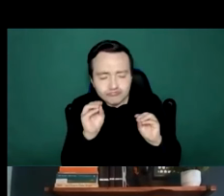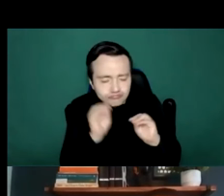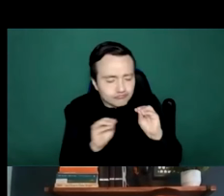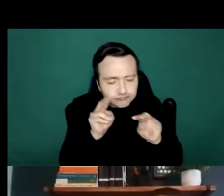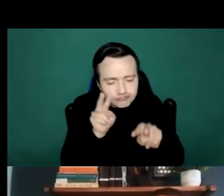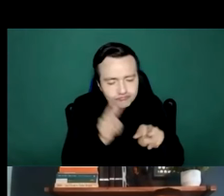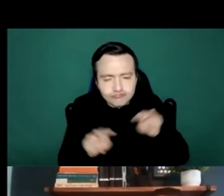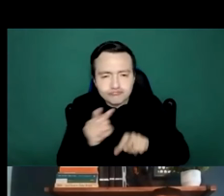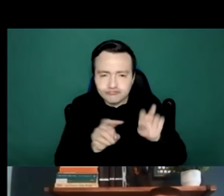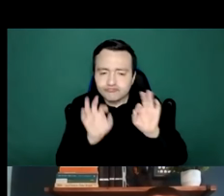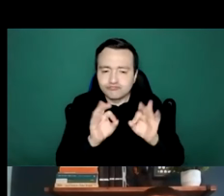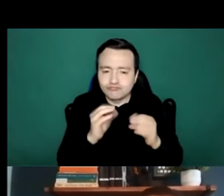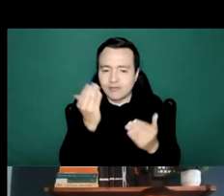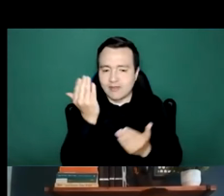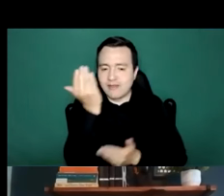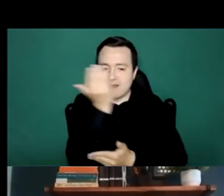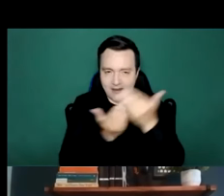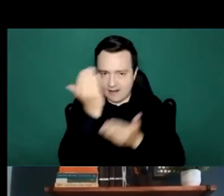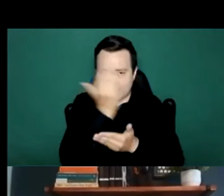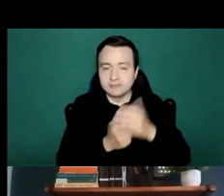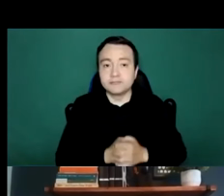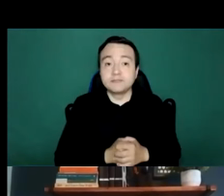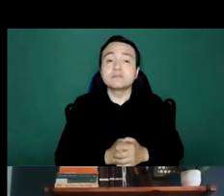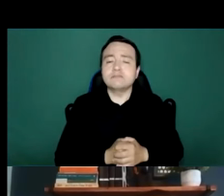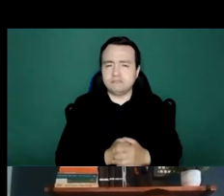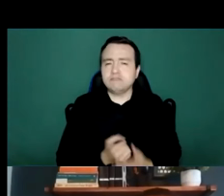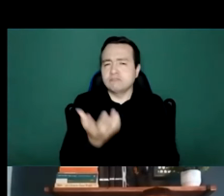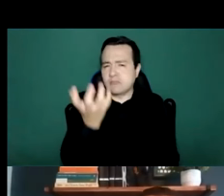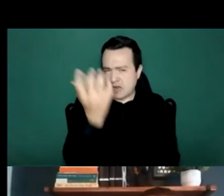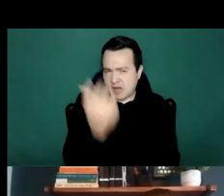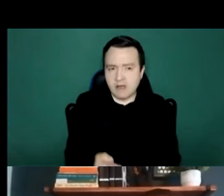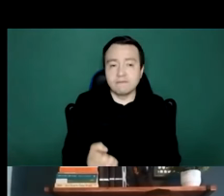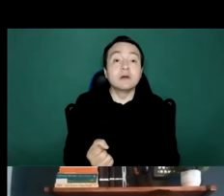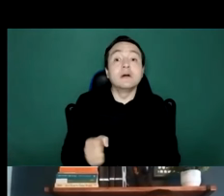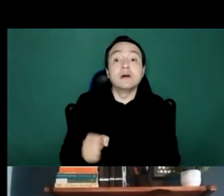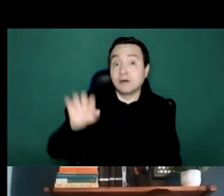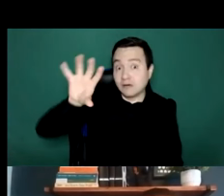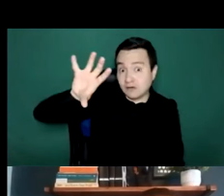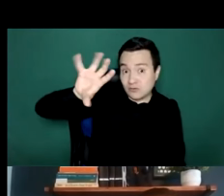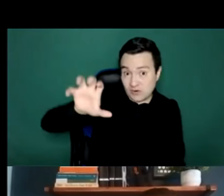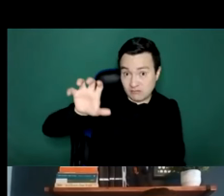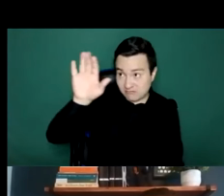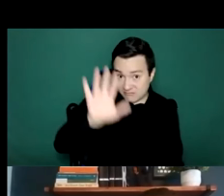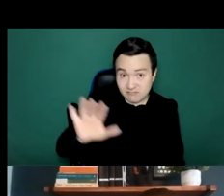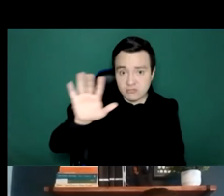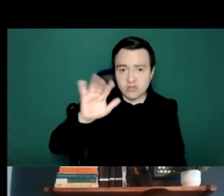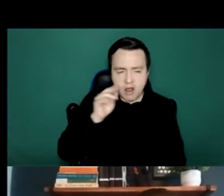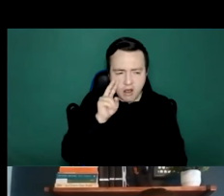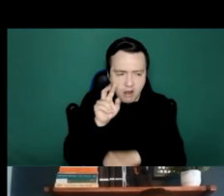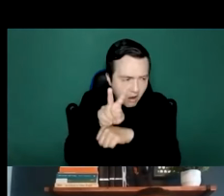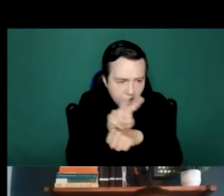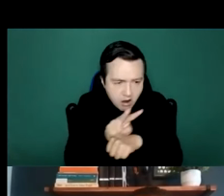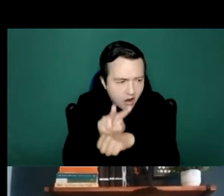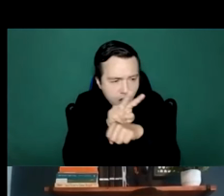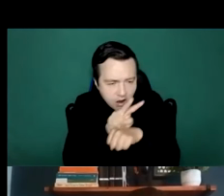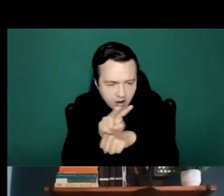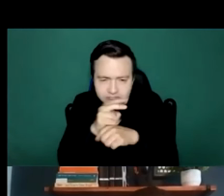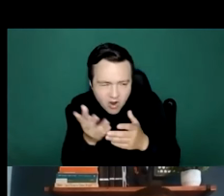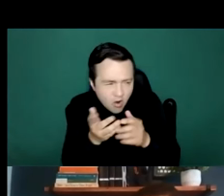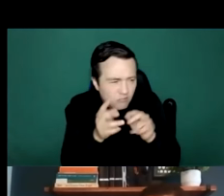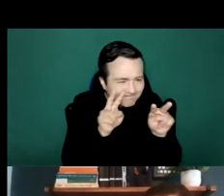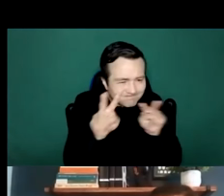of analysis. And in fact, there are many countries in the region that are currently carrying out different studies to try to